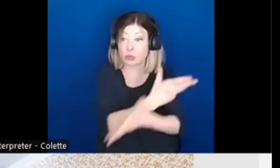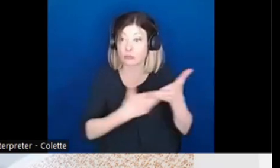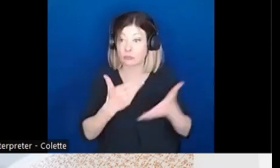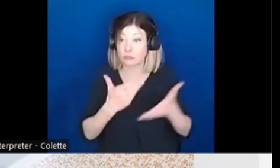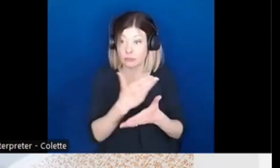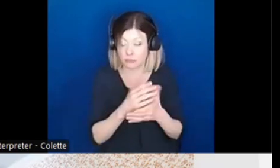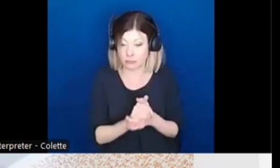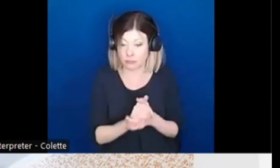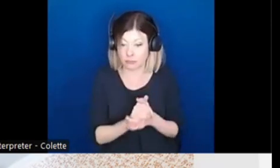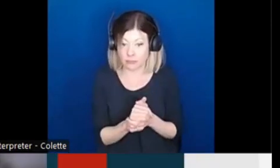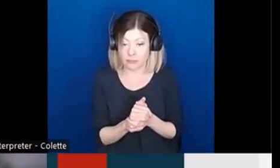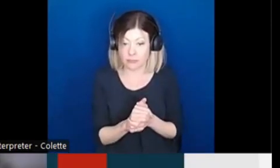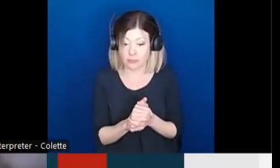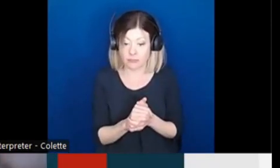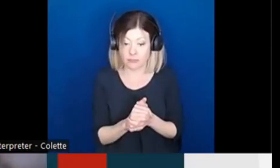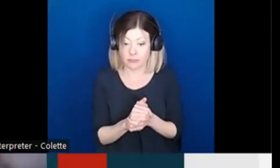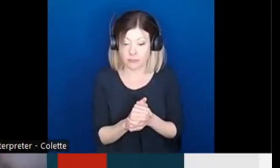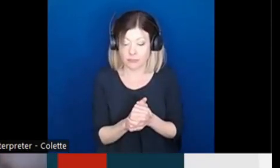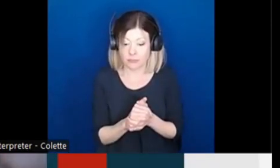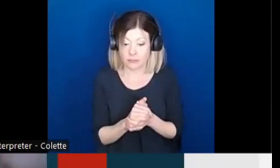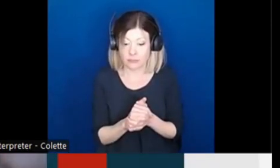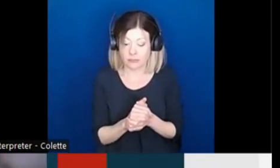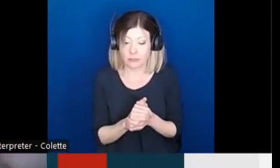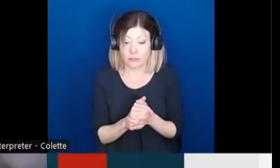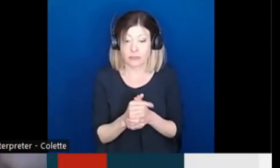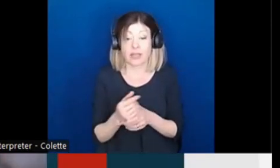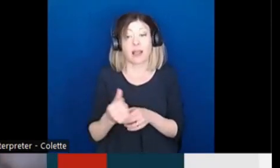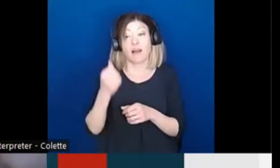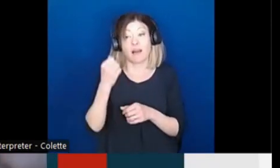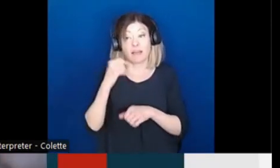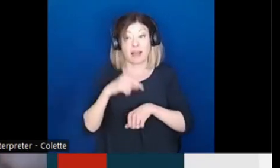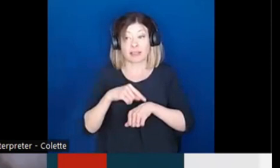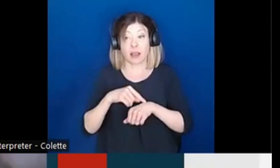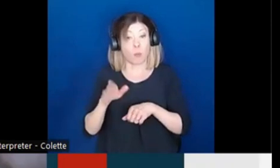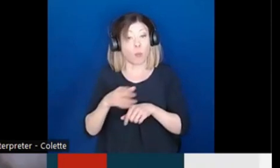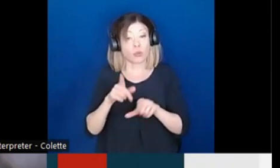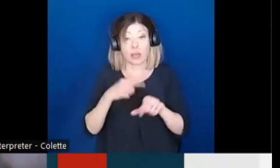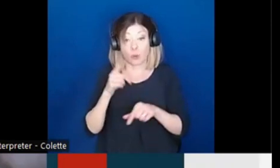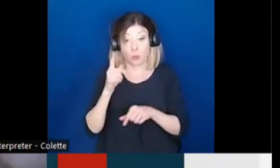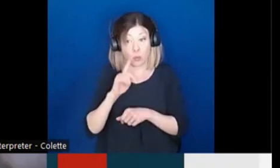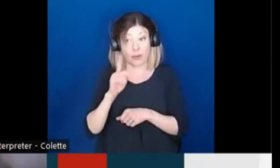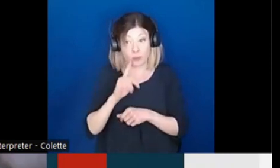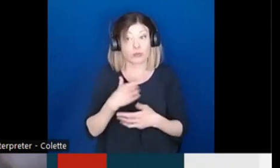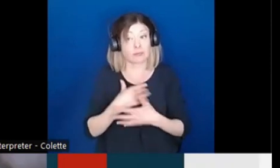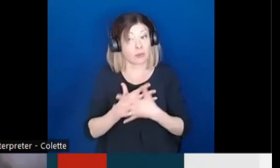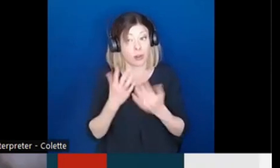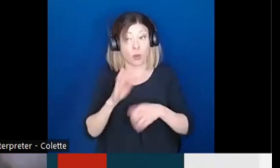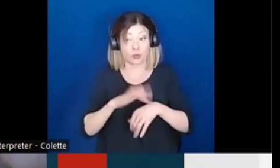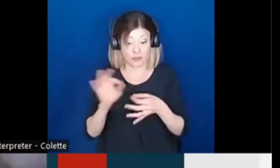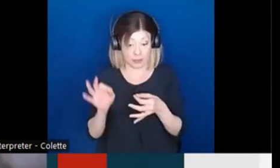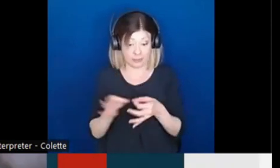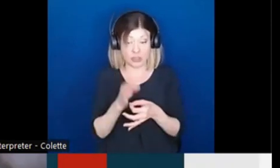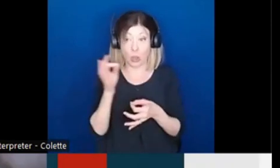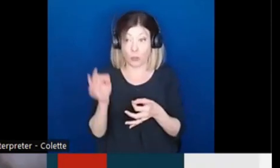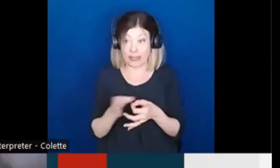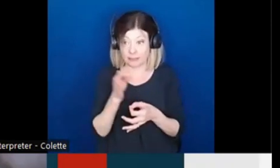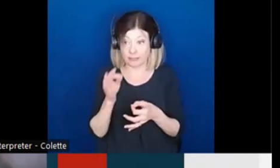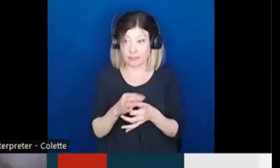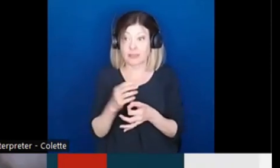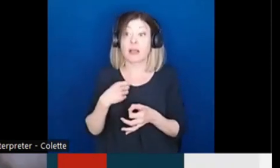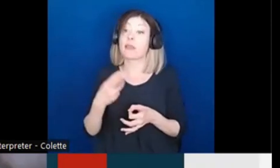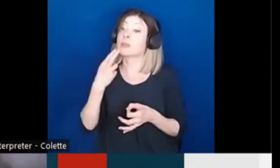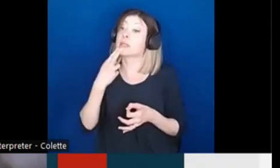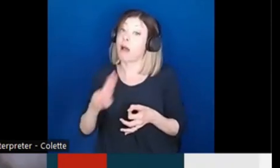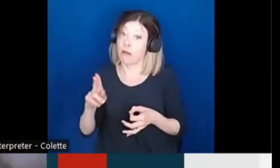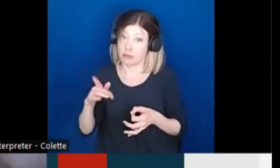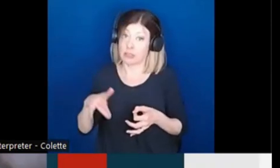They would, as all young women, they would spend quite a lot of time sewing. They had an aunt who lived with them who